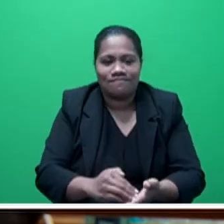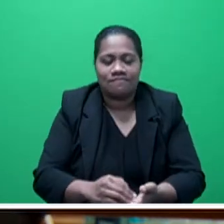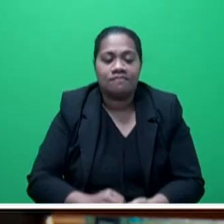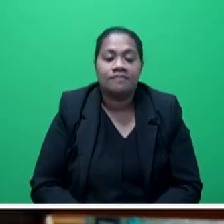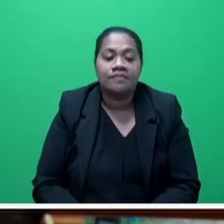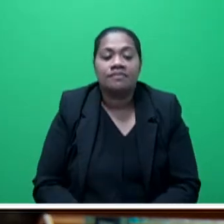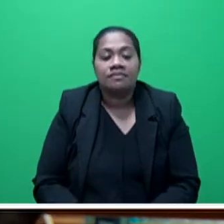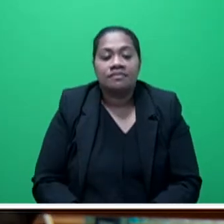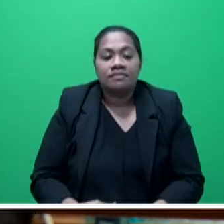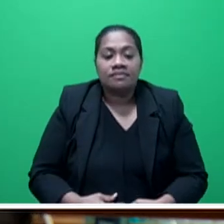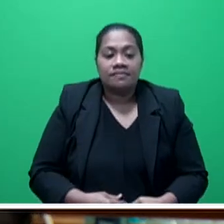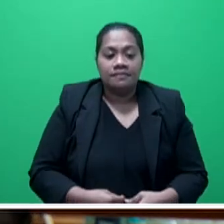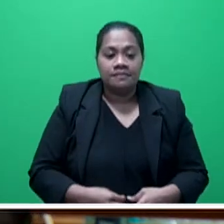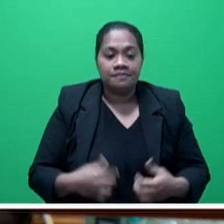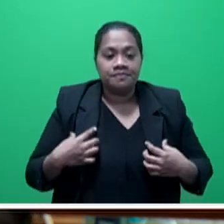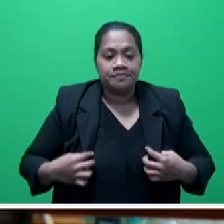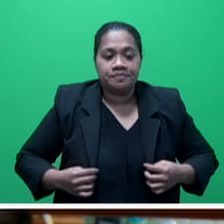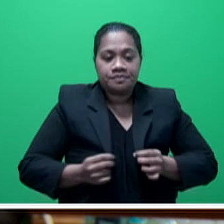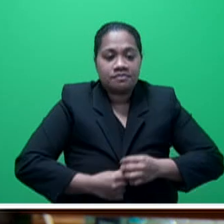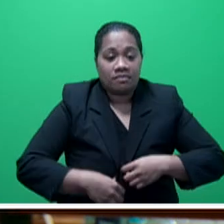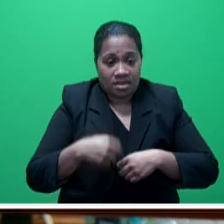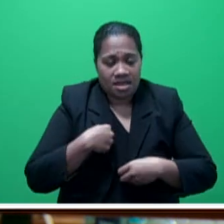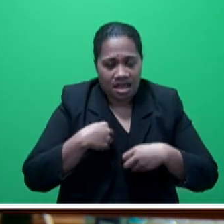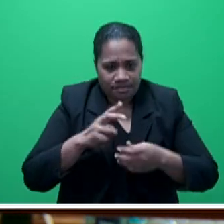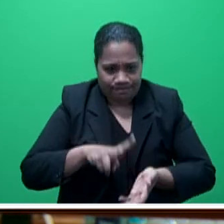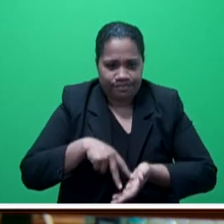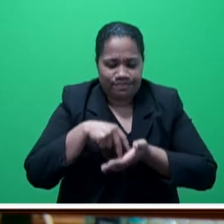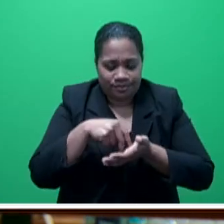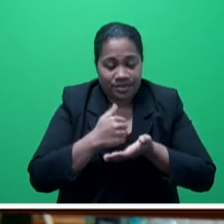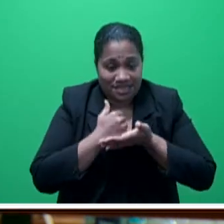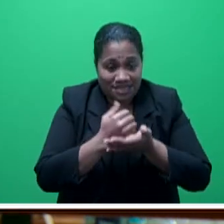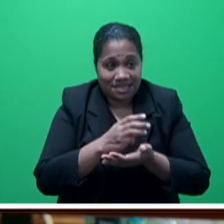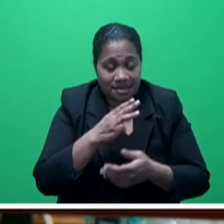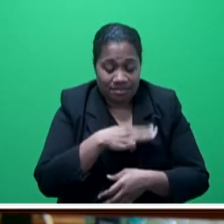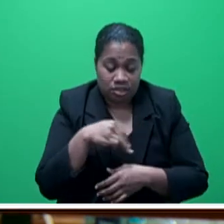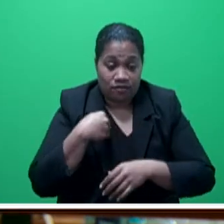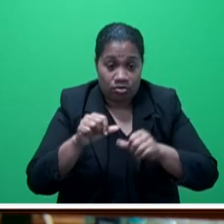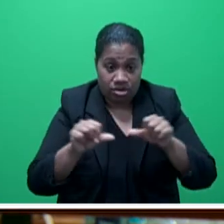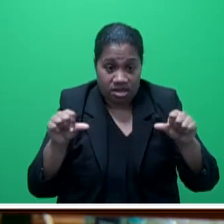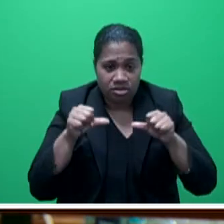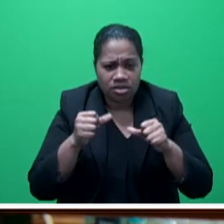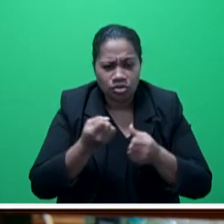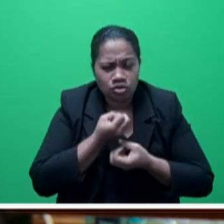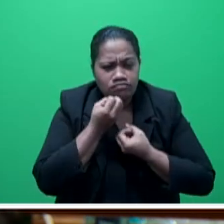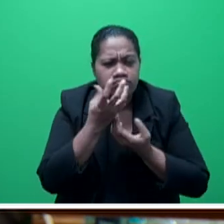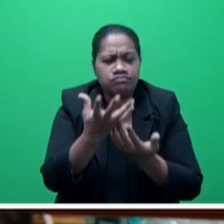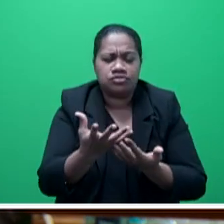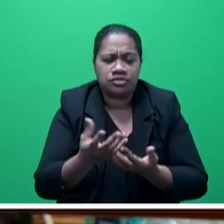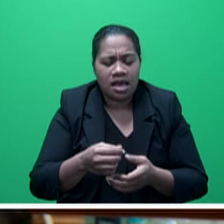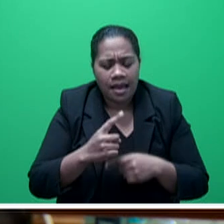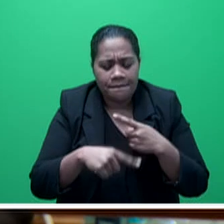Honourable Speaker, I rise as the Assistant Minister for Agriculture to voice my contribution to the 2020 and 2021 national